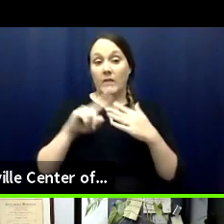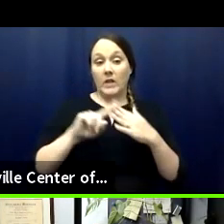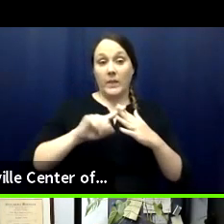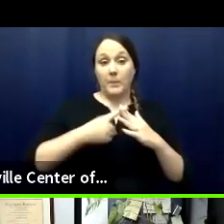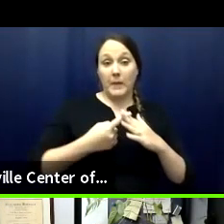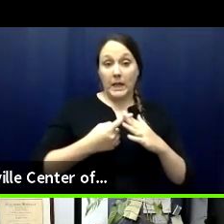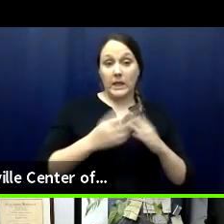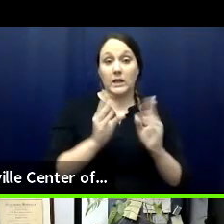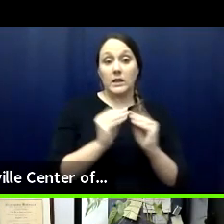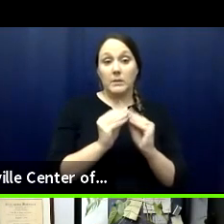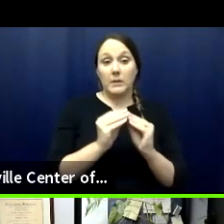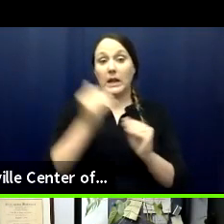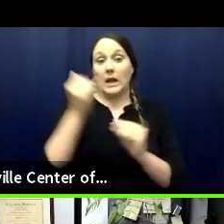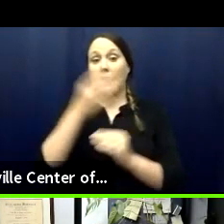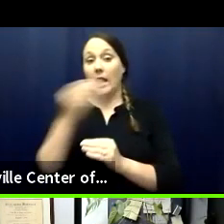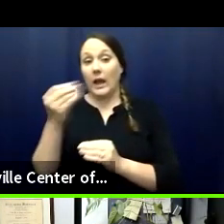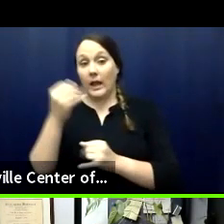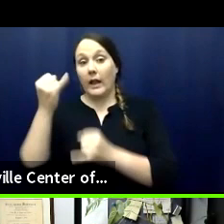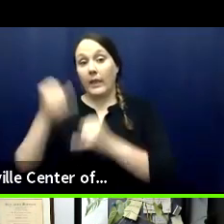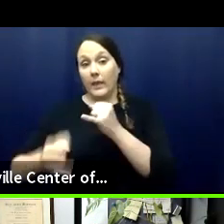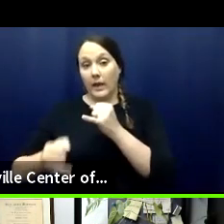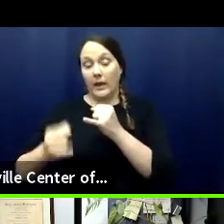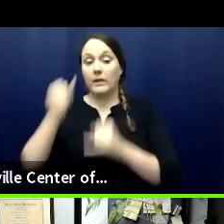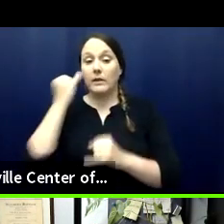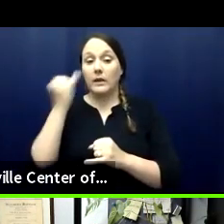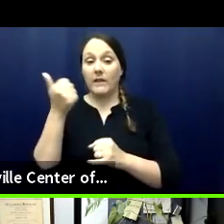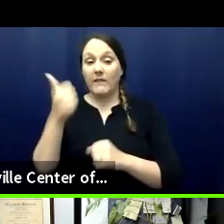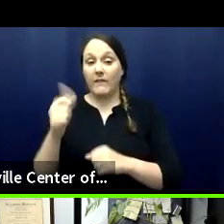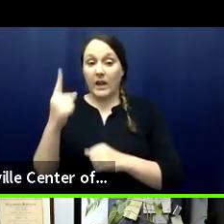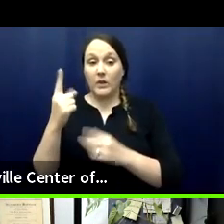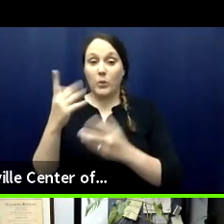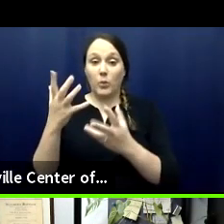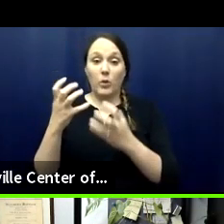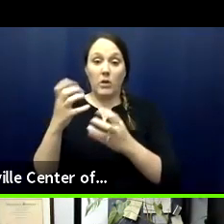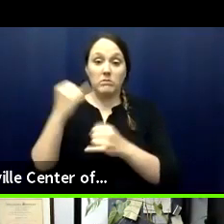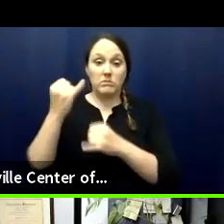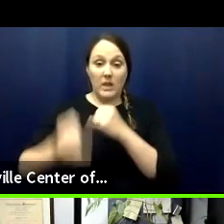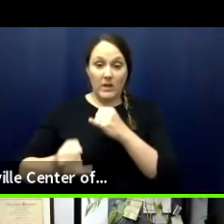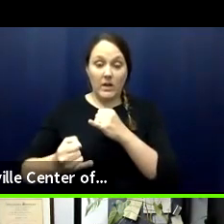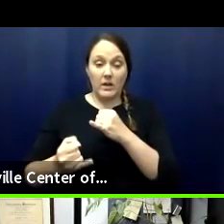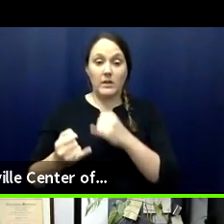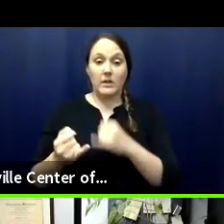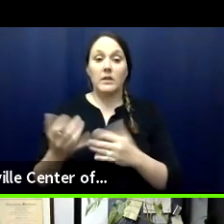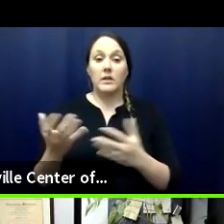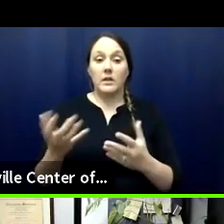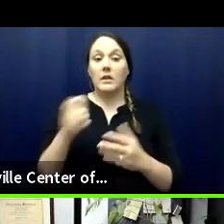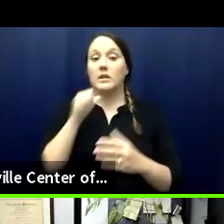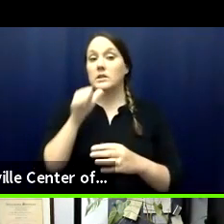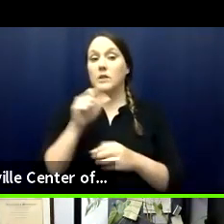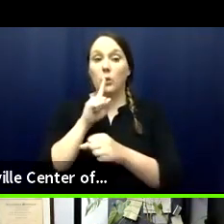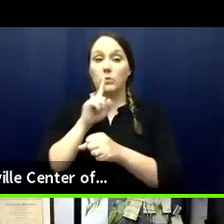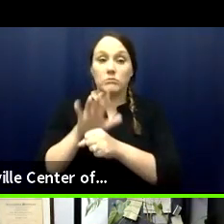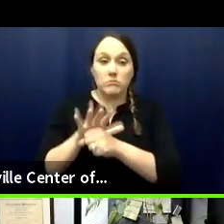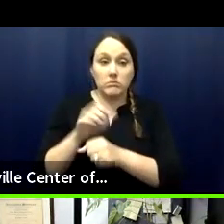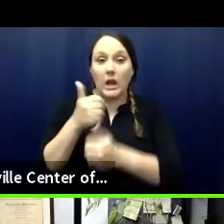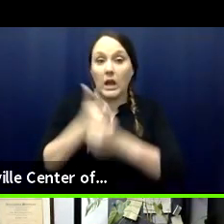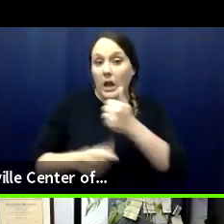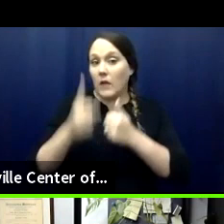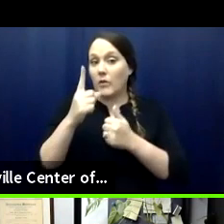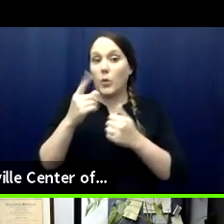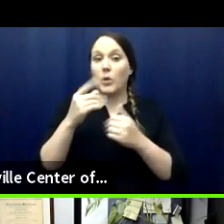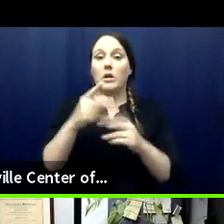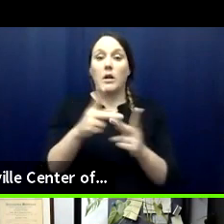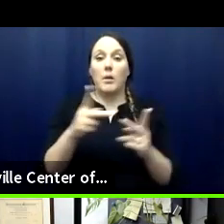their meeting and at the end of their meeting if there's anybody who wants to have it then. That is, they don't guarantee everybody a slot at